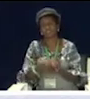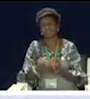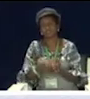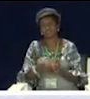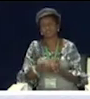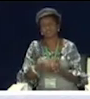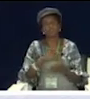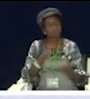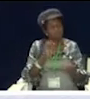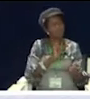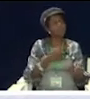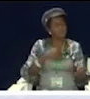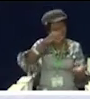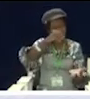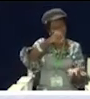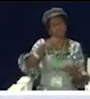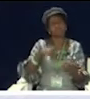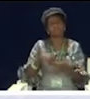I said, I have gari.